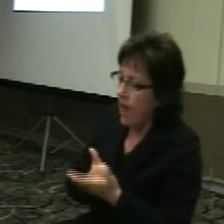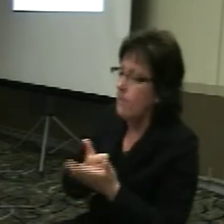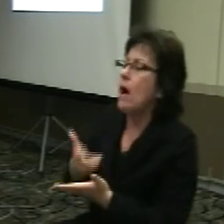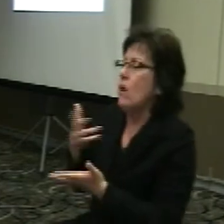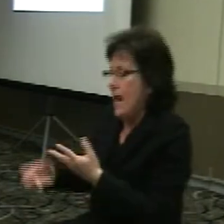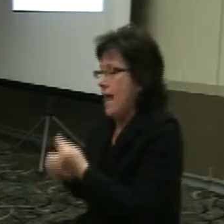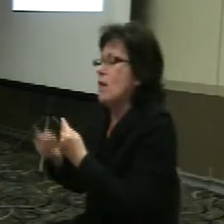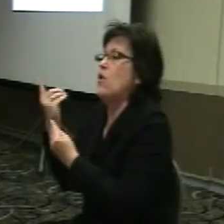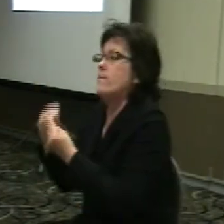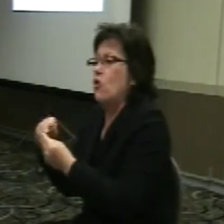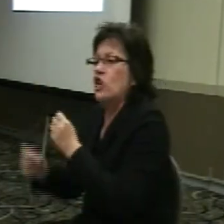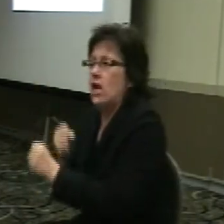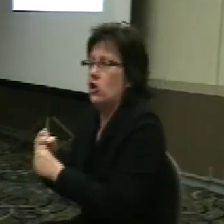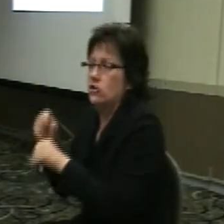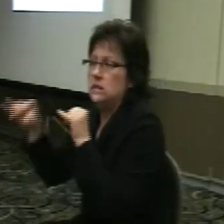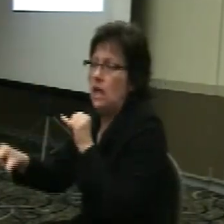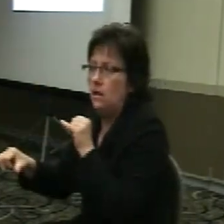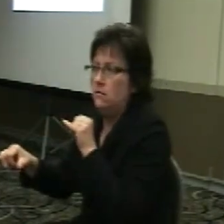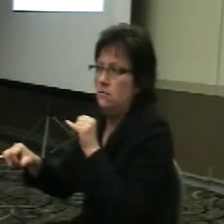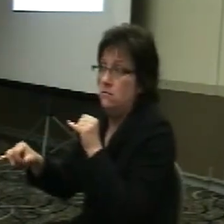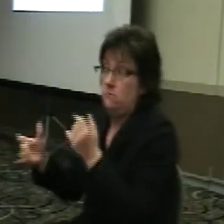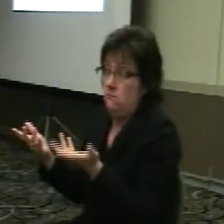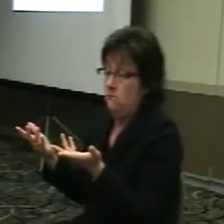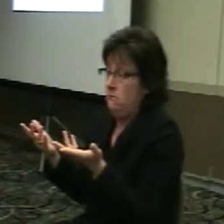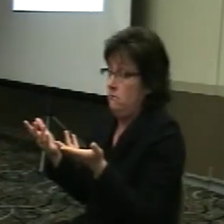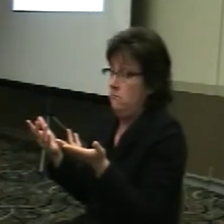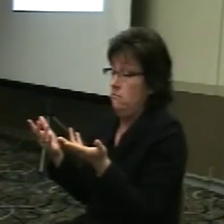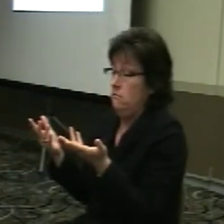Okay? Now, is this pretty common?